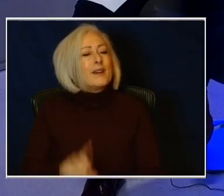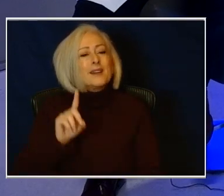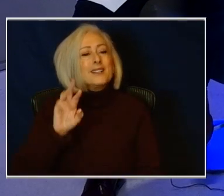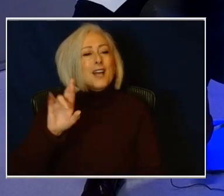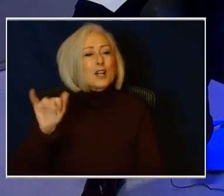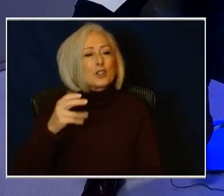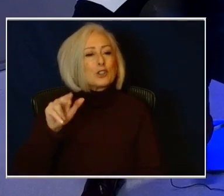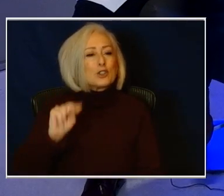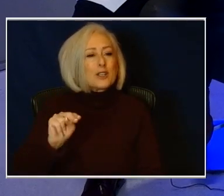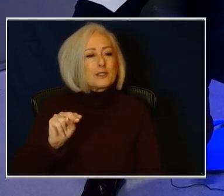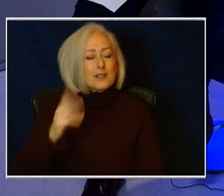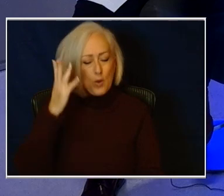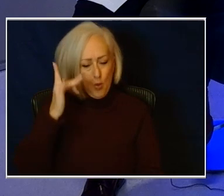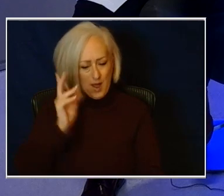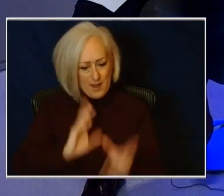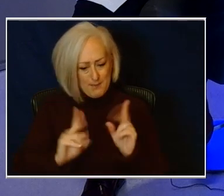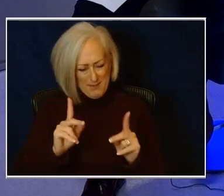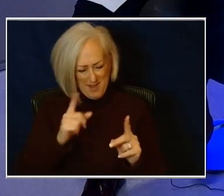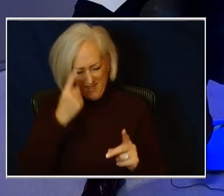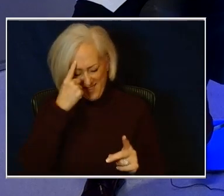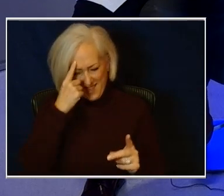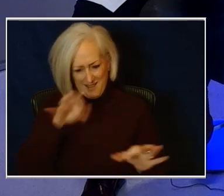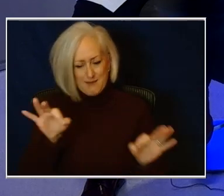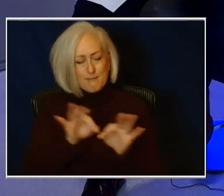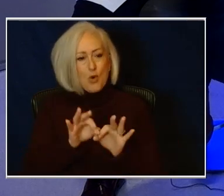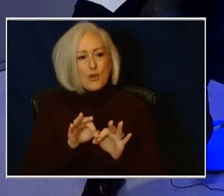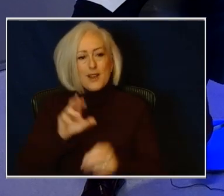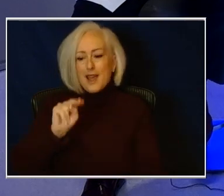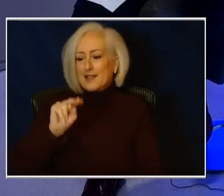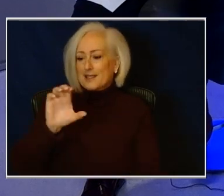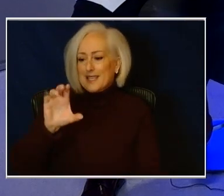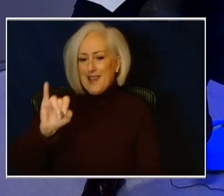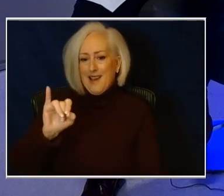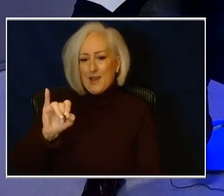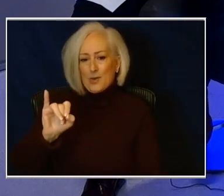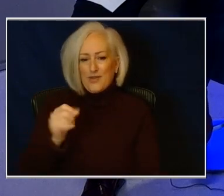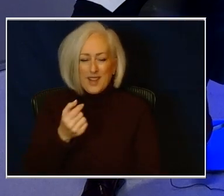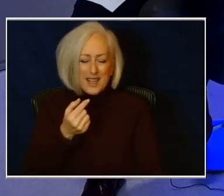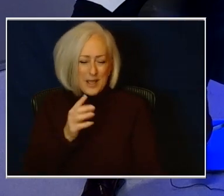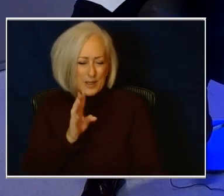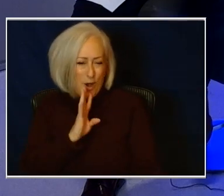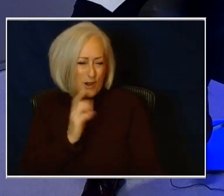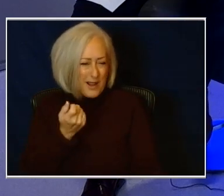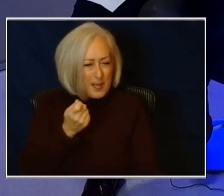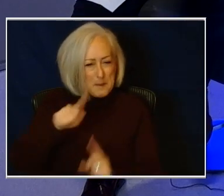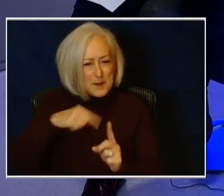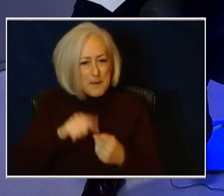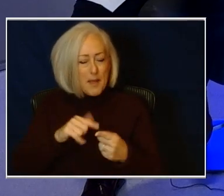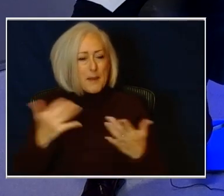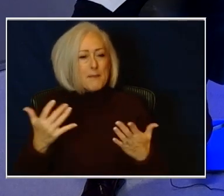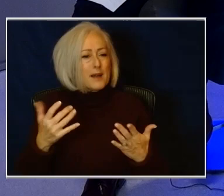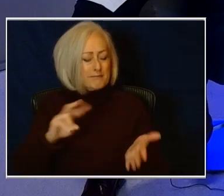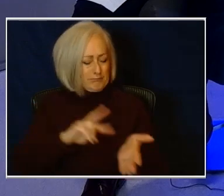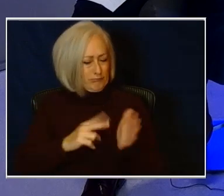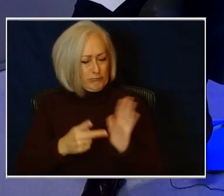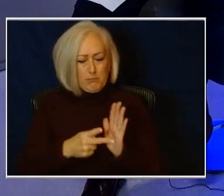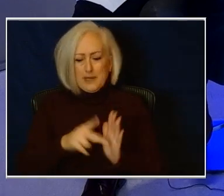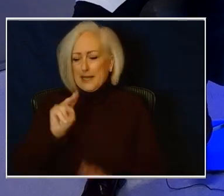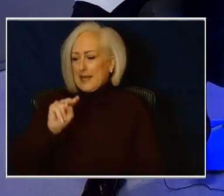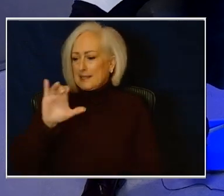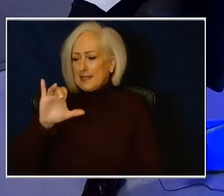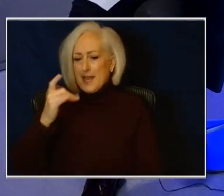NCI Comprehensive Cancer Center? I mean, we've kind of eaten around that a little bit, nibbled around the edge a little bit, but talk to us, hit that head on.